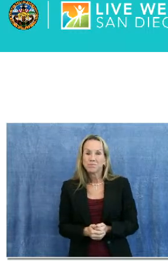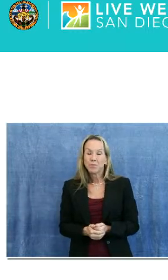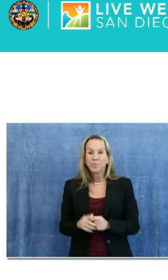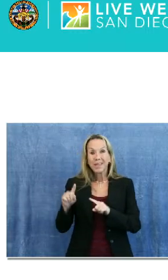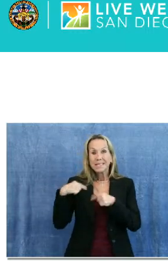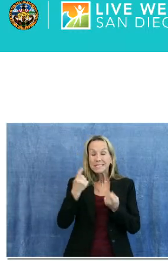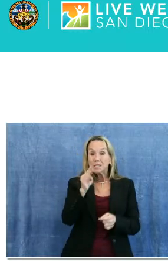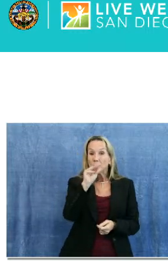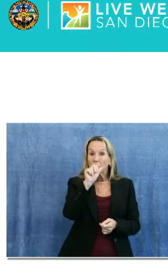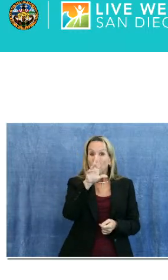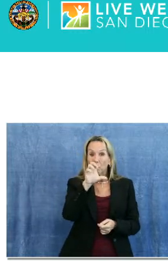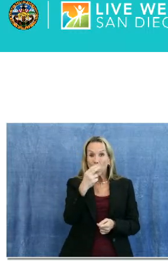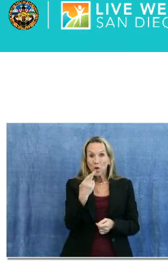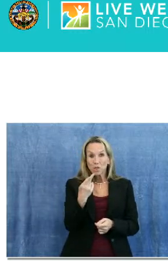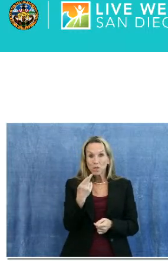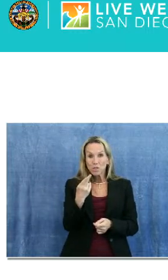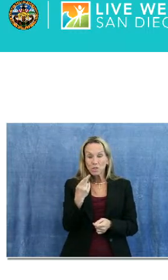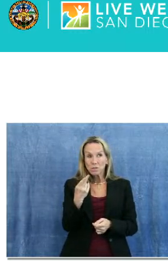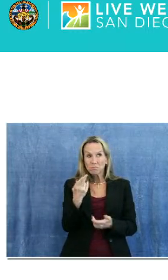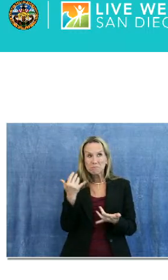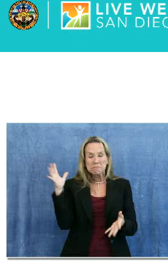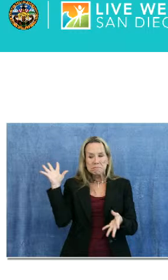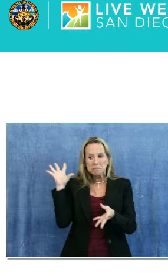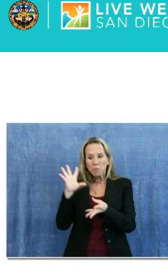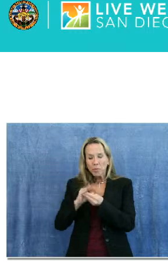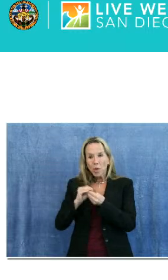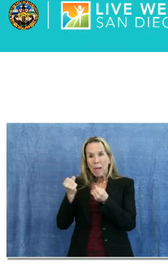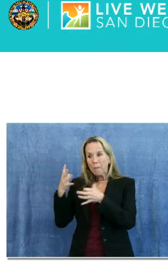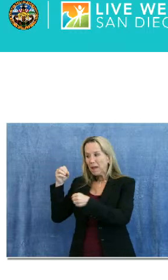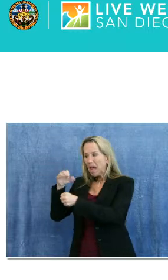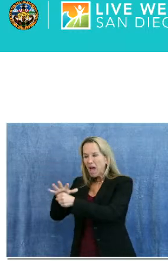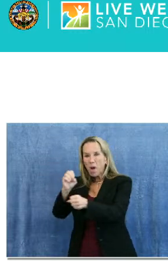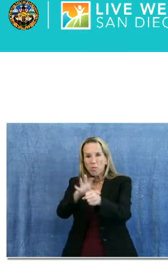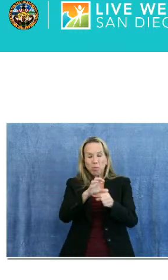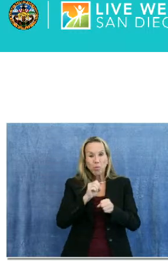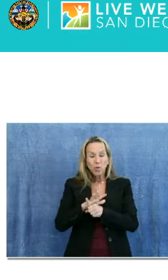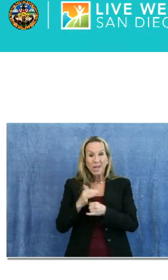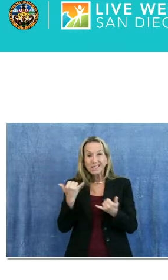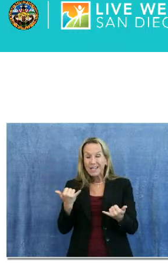Since March, the total number of outbreaks have produced